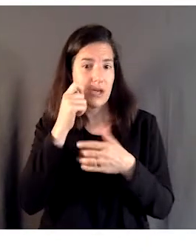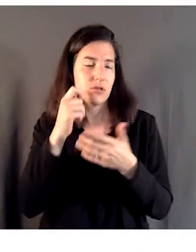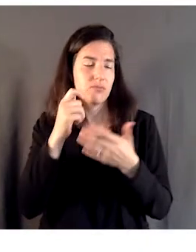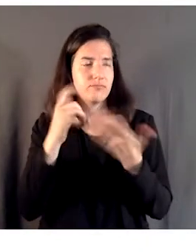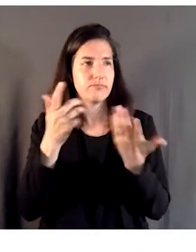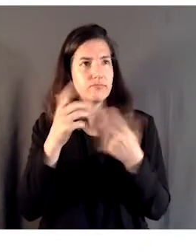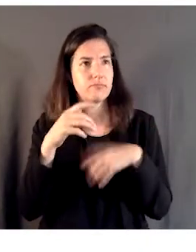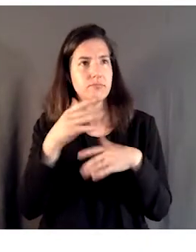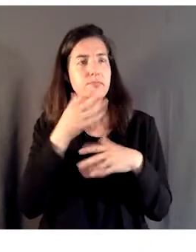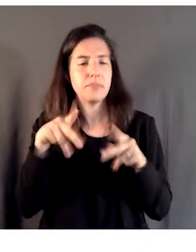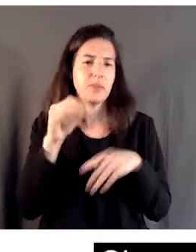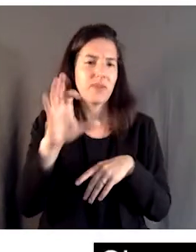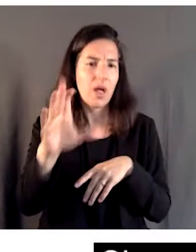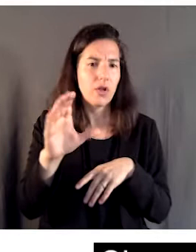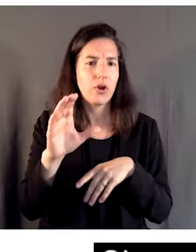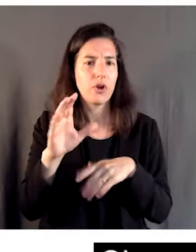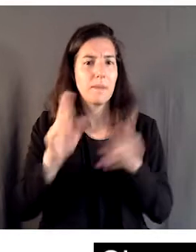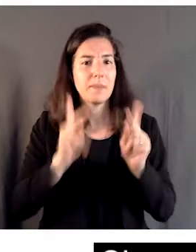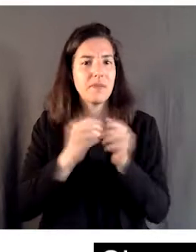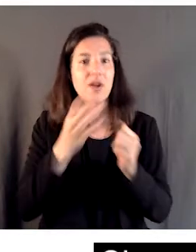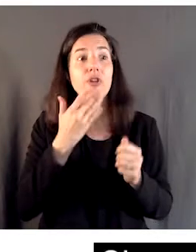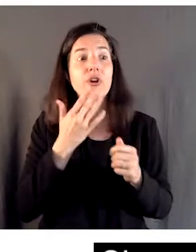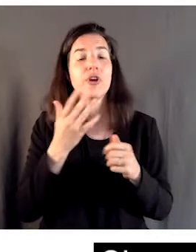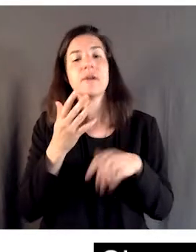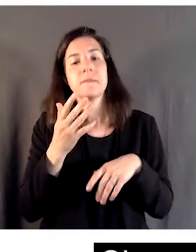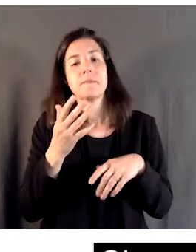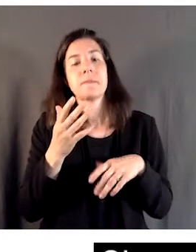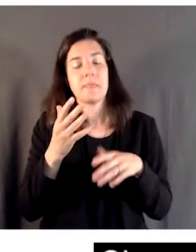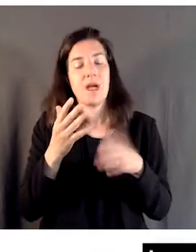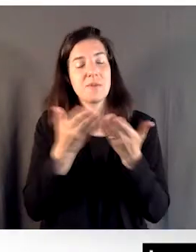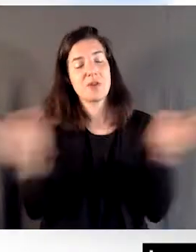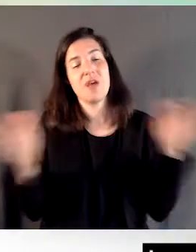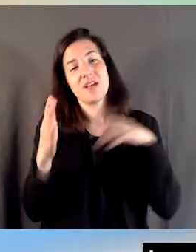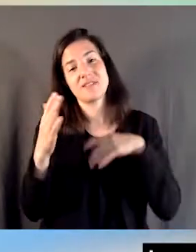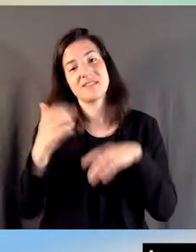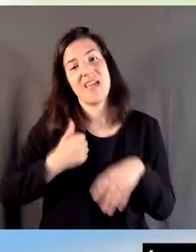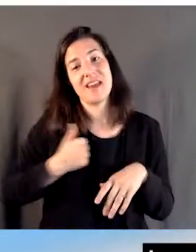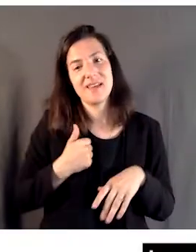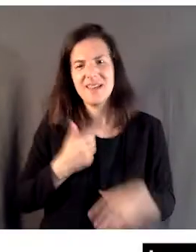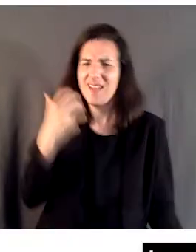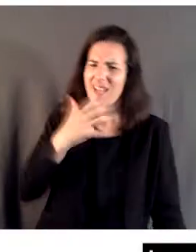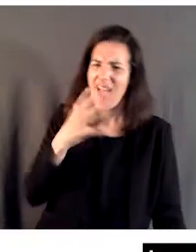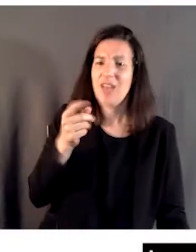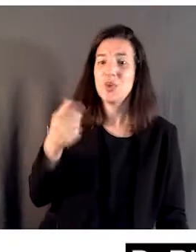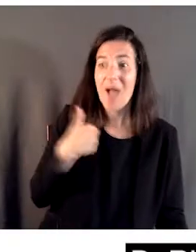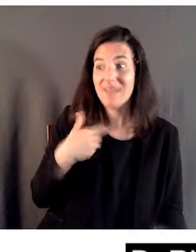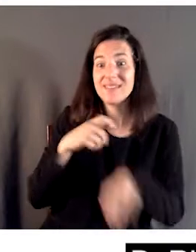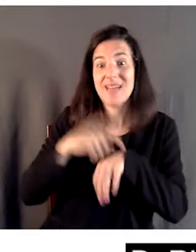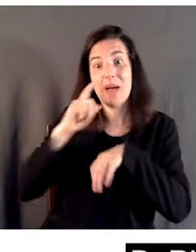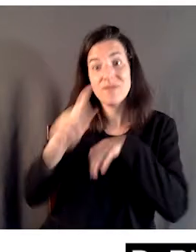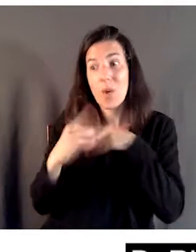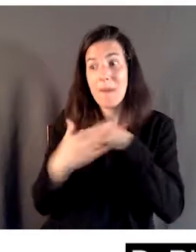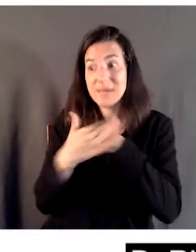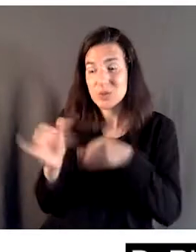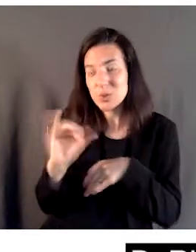Canada. Oh my God, and you have time for a beach too. I'm impressed. You're obviously a good delegator, DeRico.